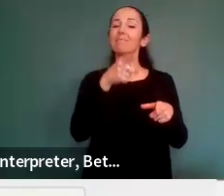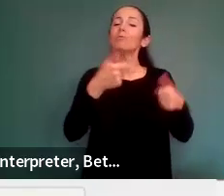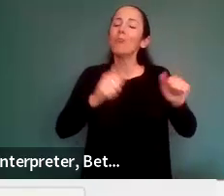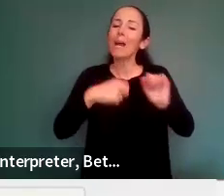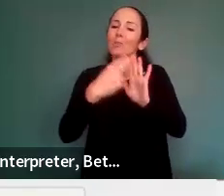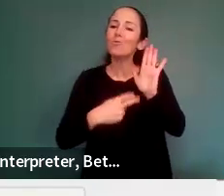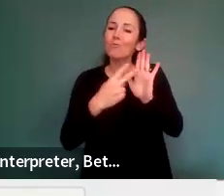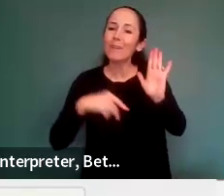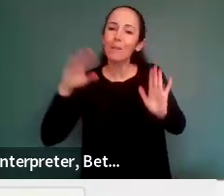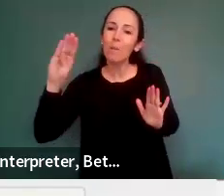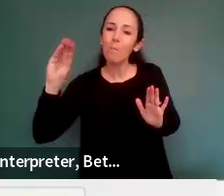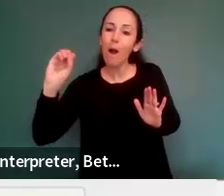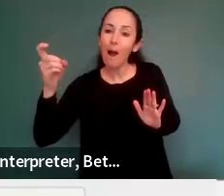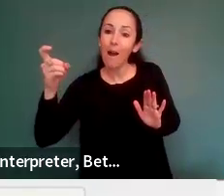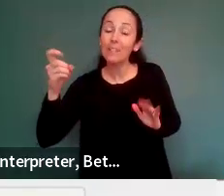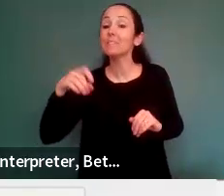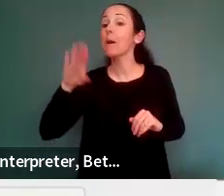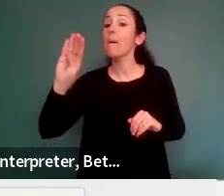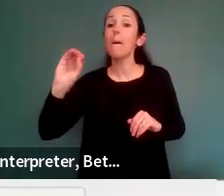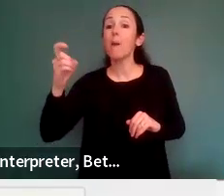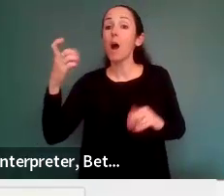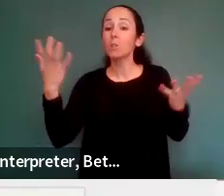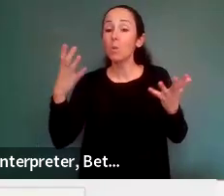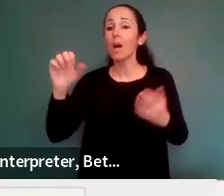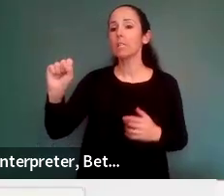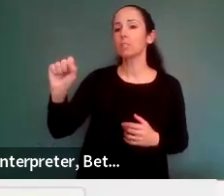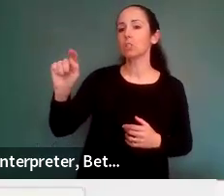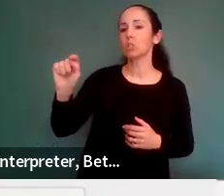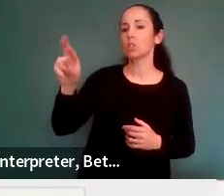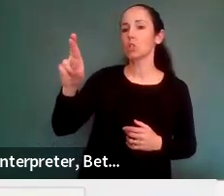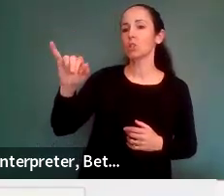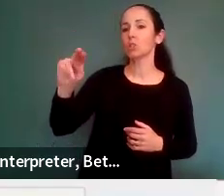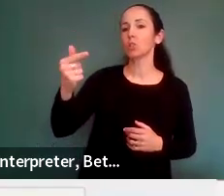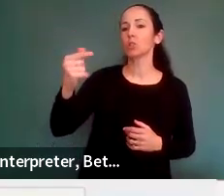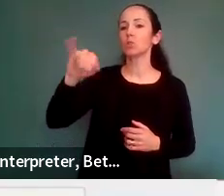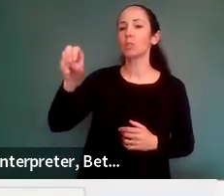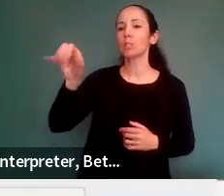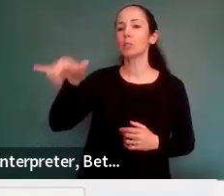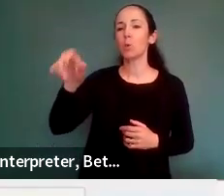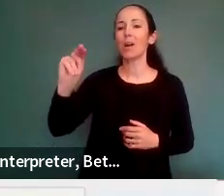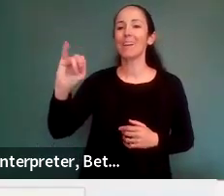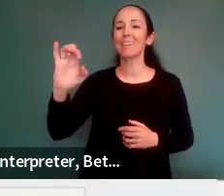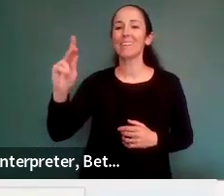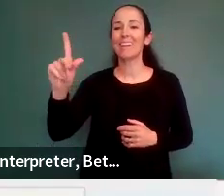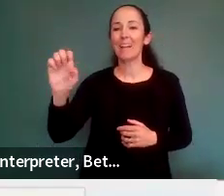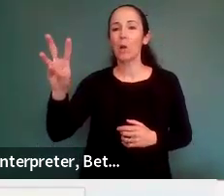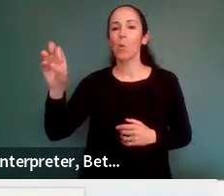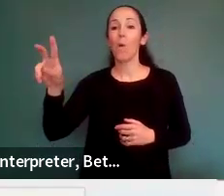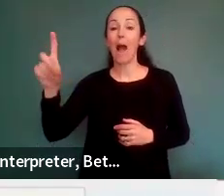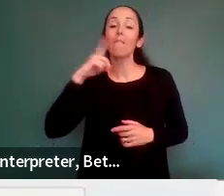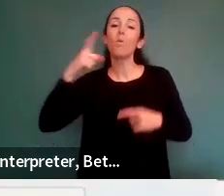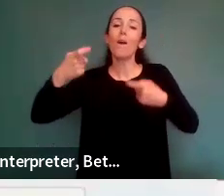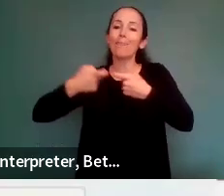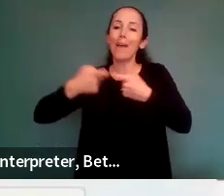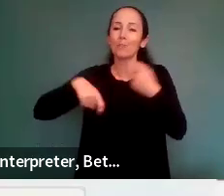is a pack of Stringjoy nickel wound 6 strings for electric guitar, gauges